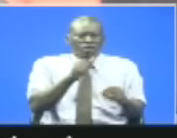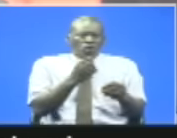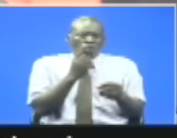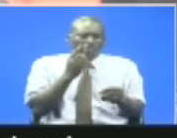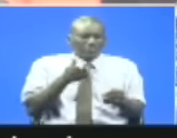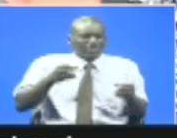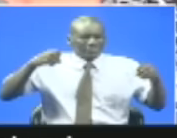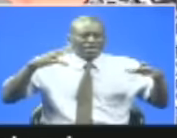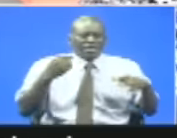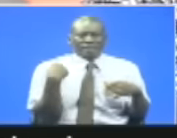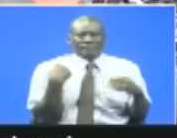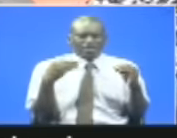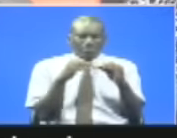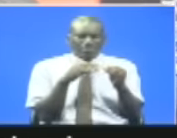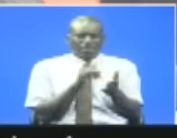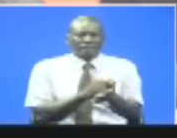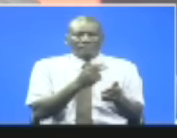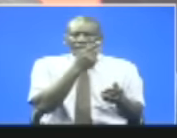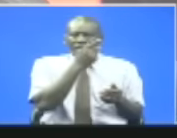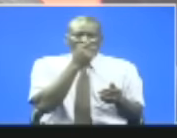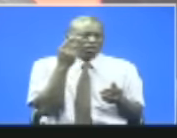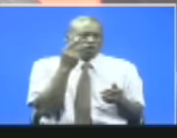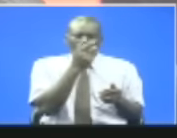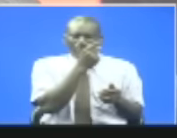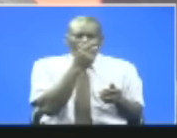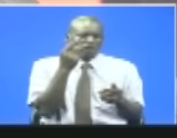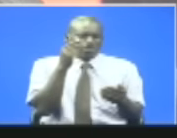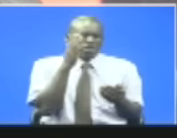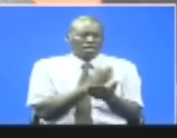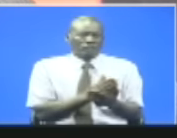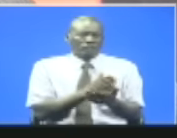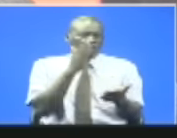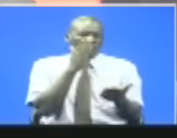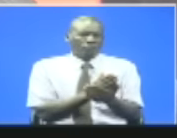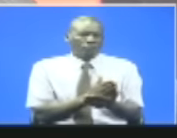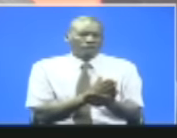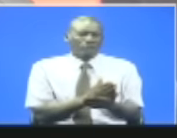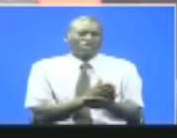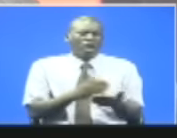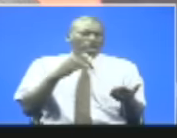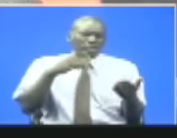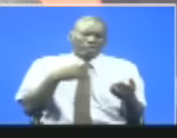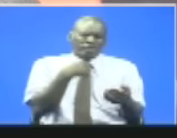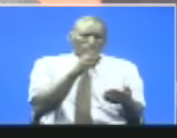their yesterday meeting is that Kalonzo is actually confirming and assuring that